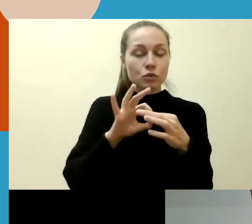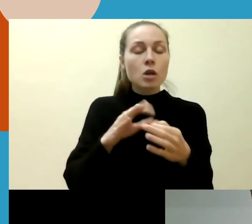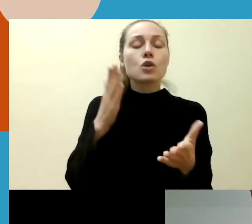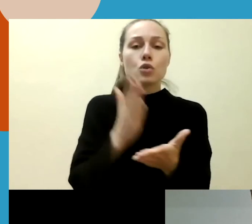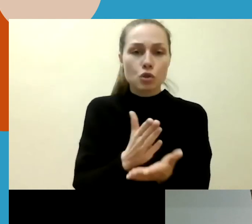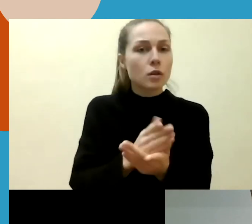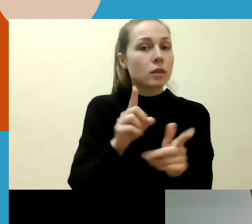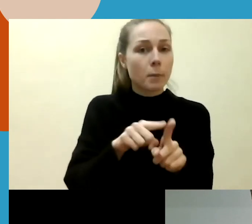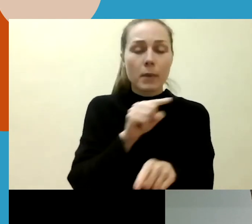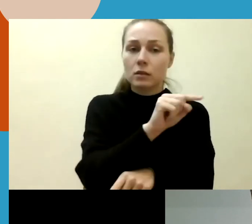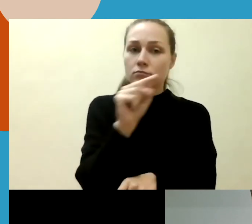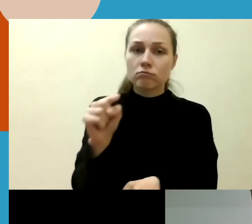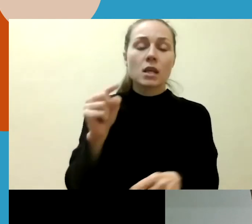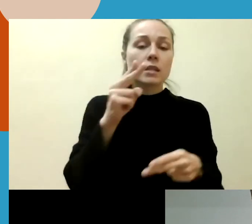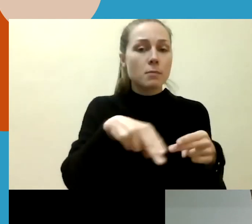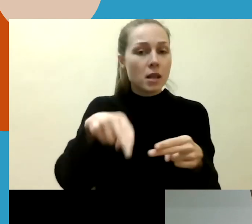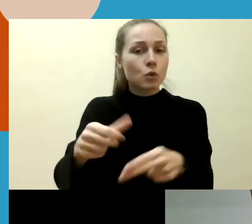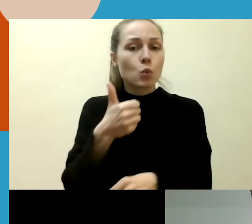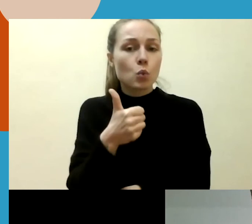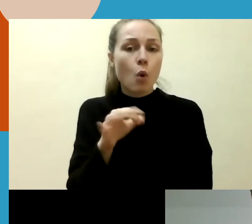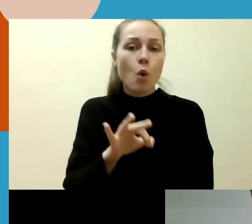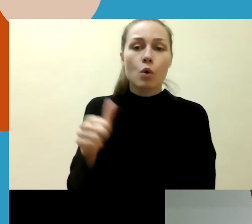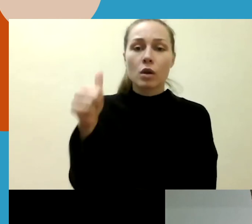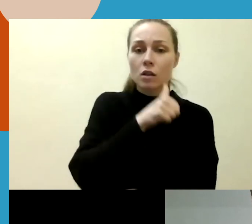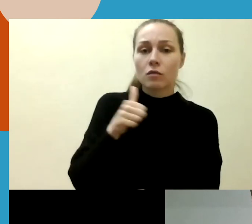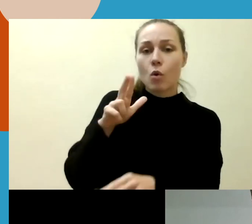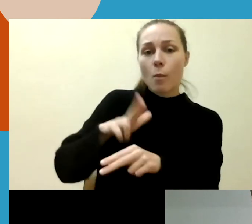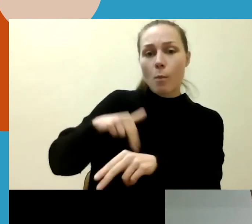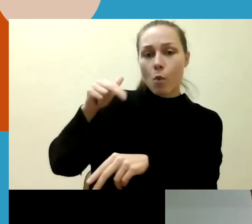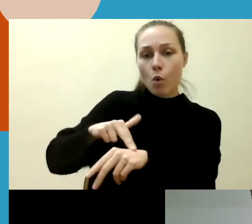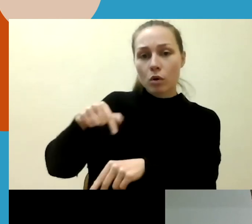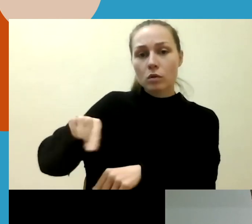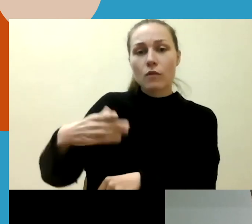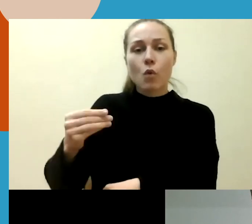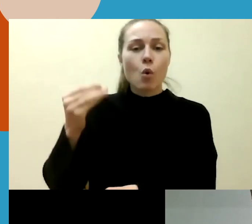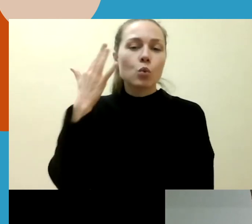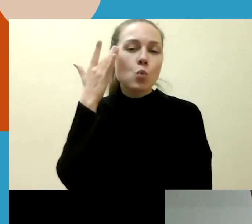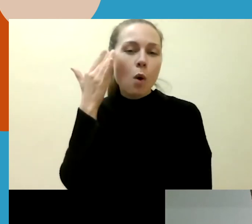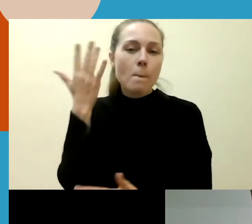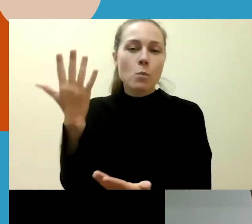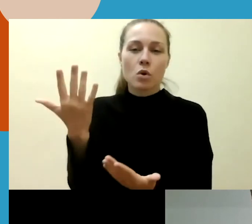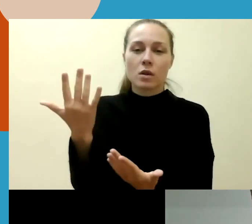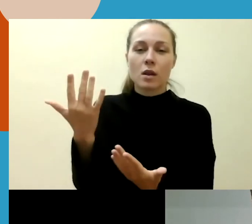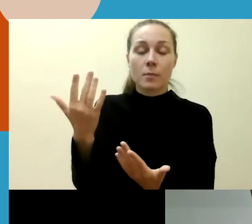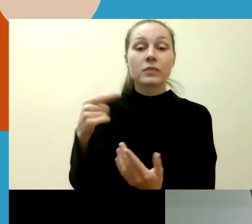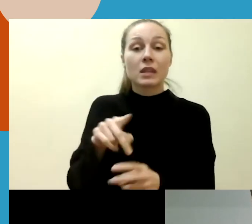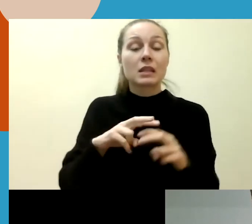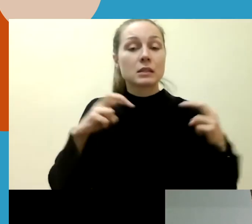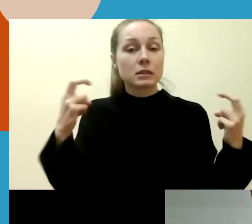said that quite many good solutions were taken with regard to the institutional response.